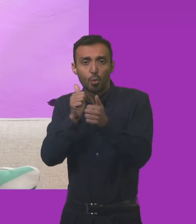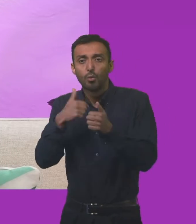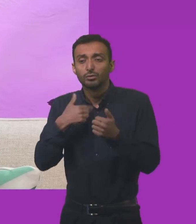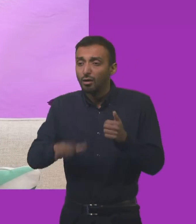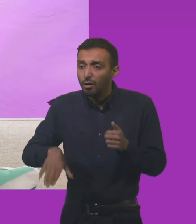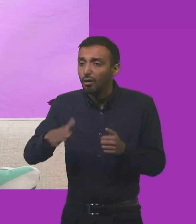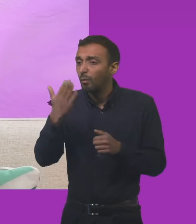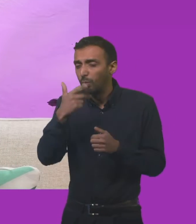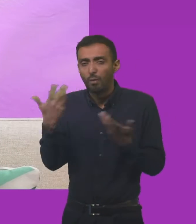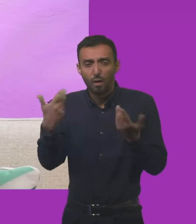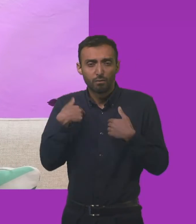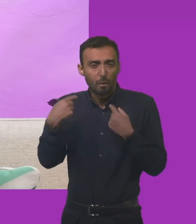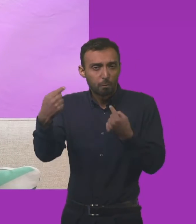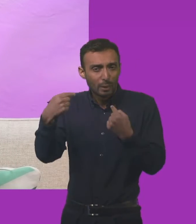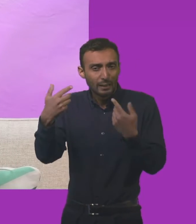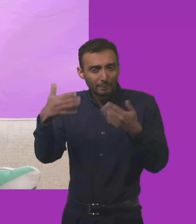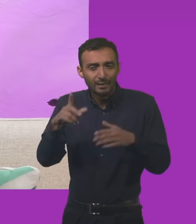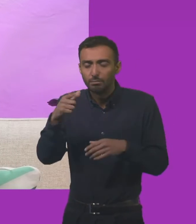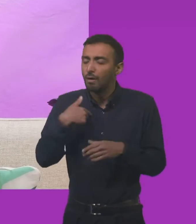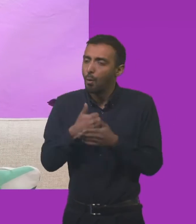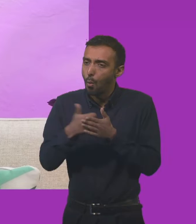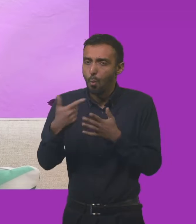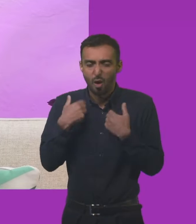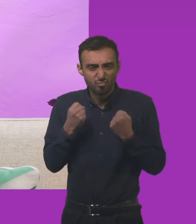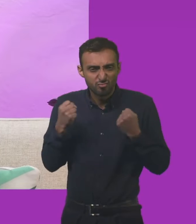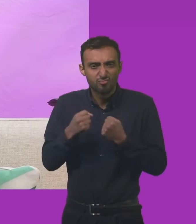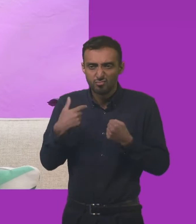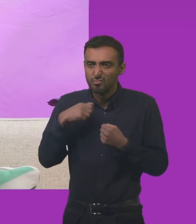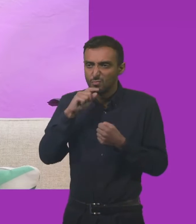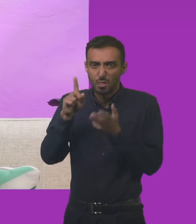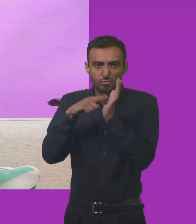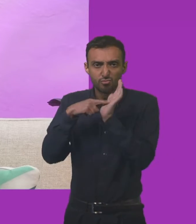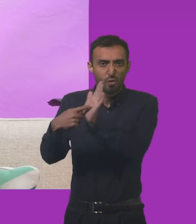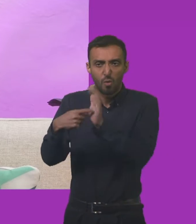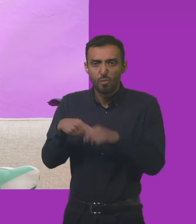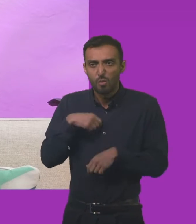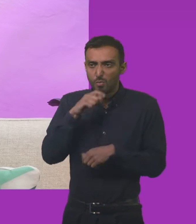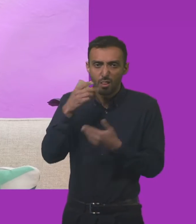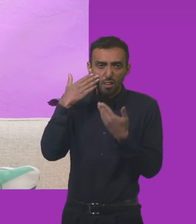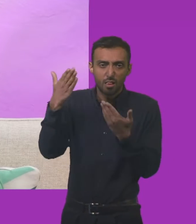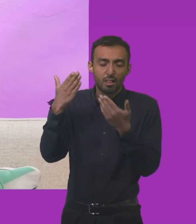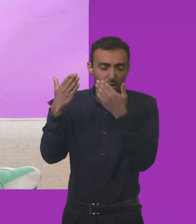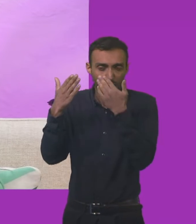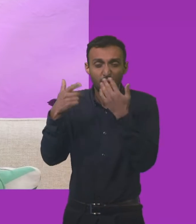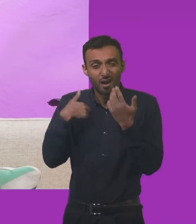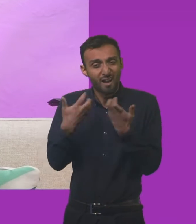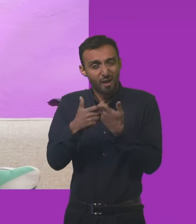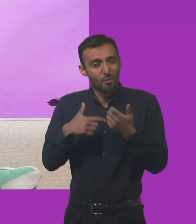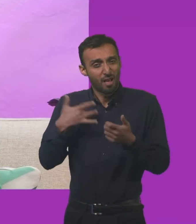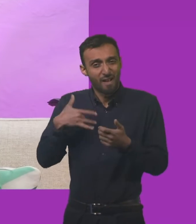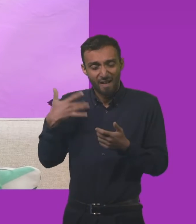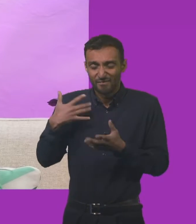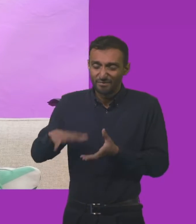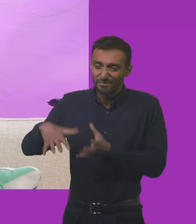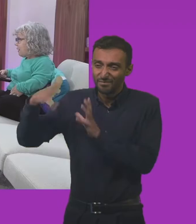always had the determination of I will show you. And so that's kind of how my life has evolved. And then when I lived here in